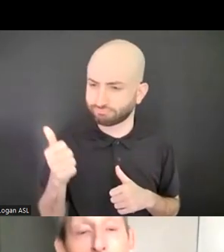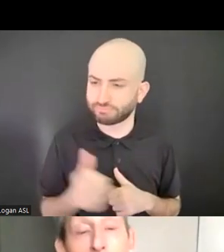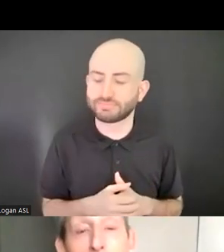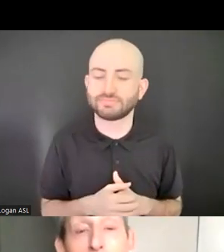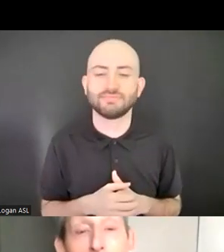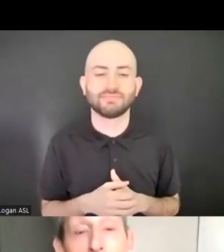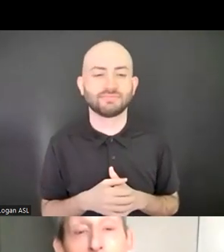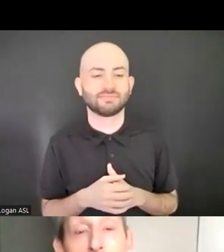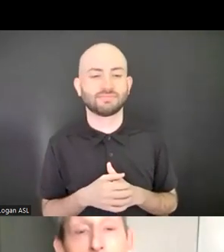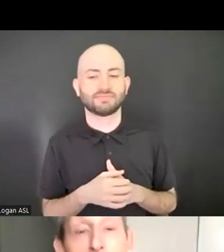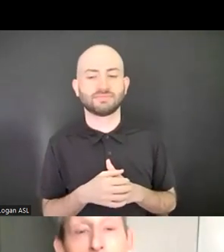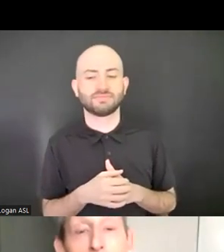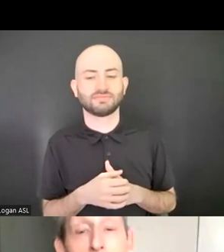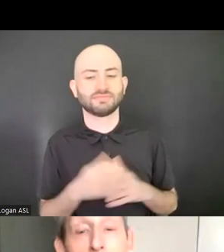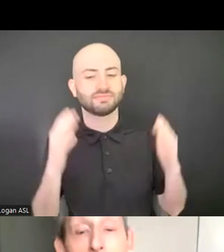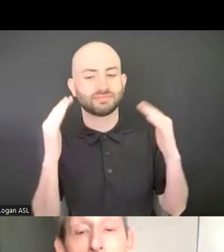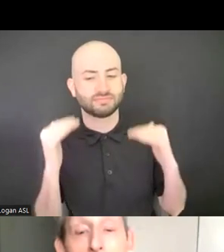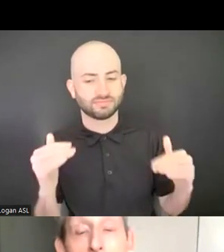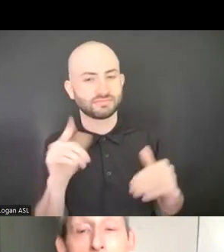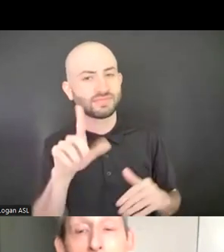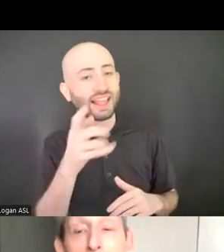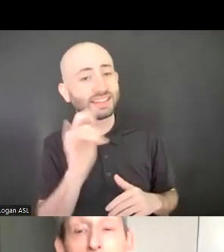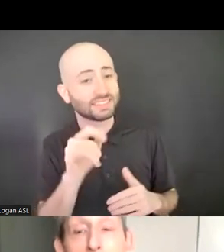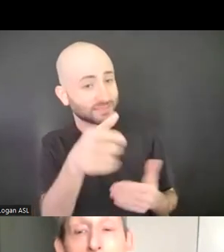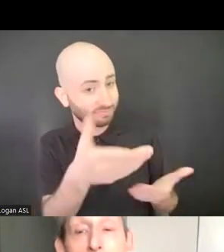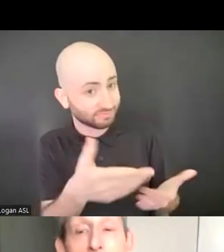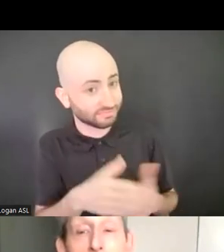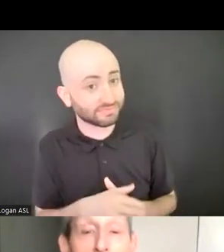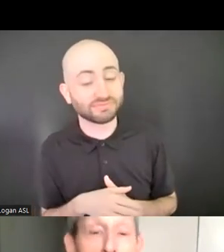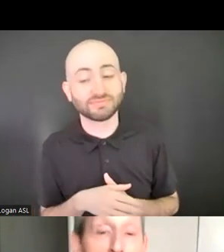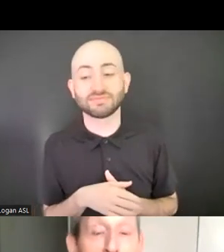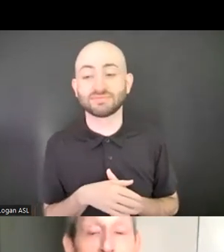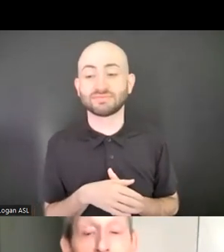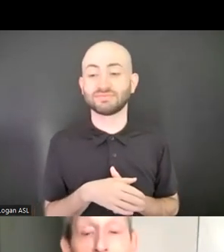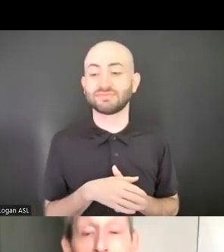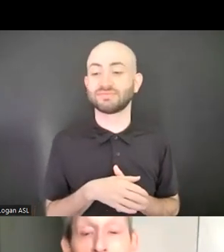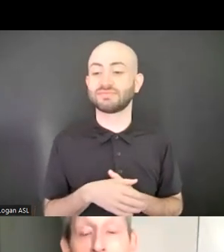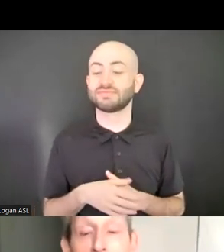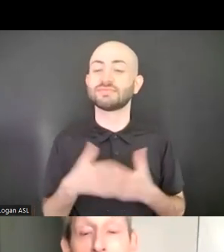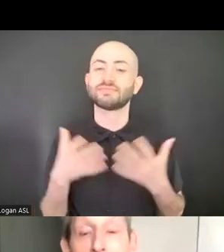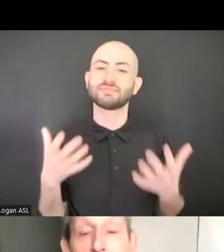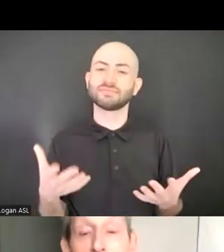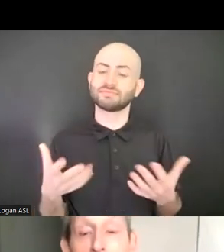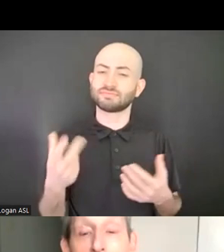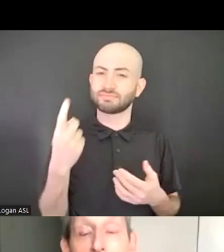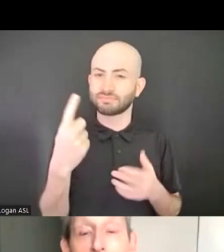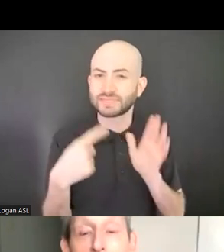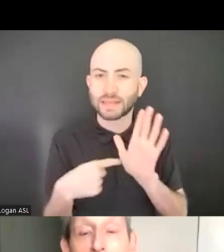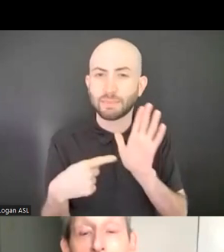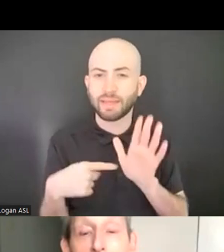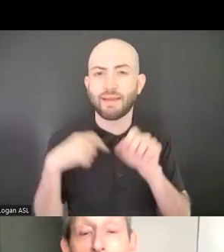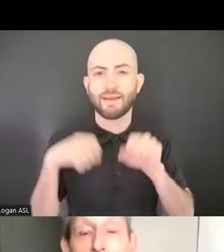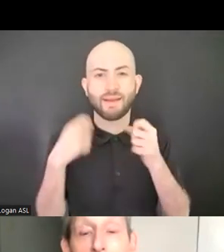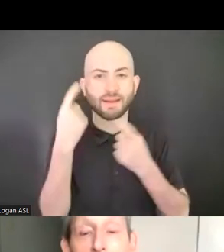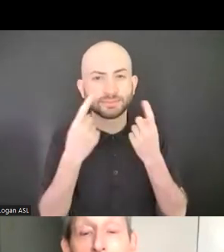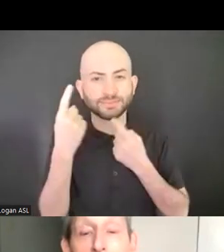an example i can think of